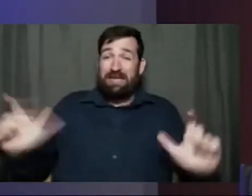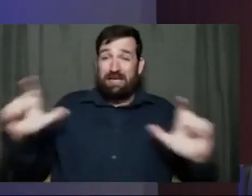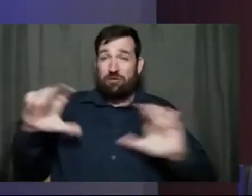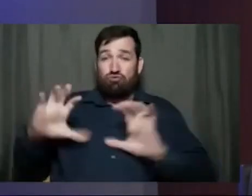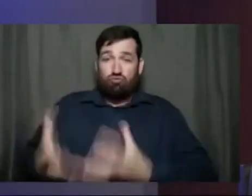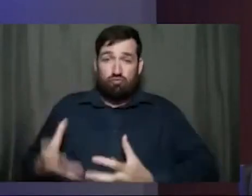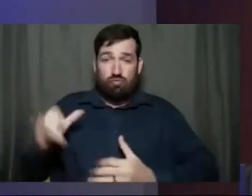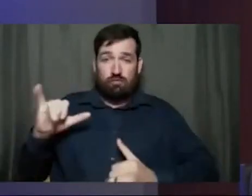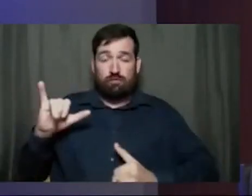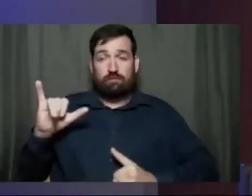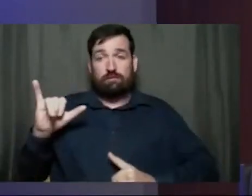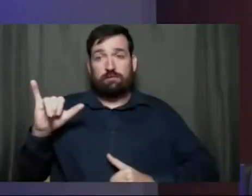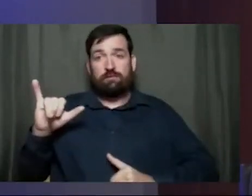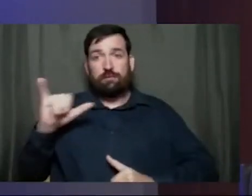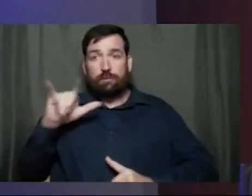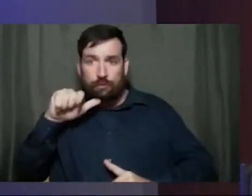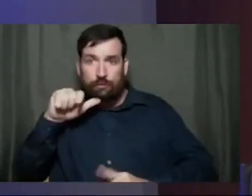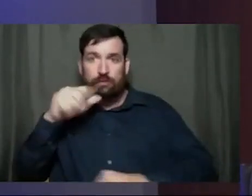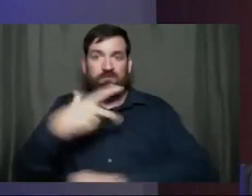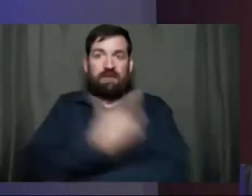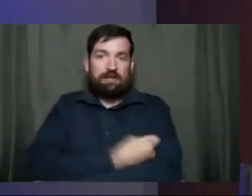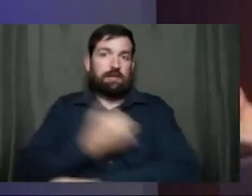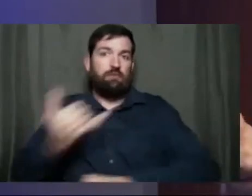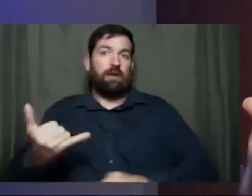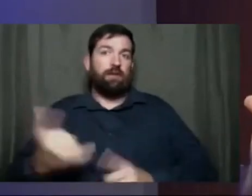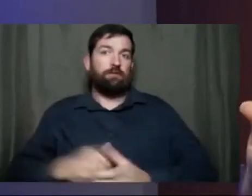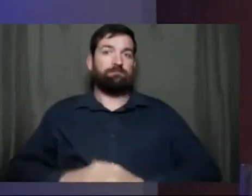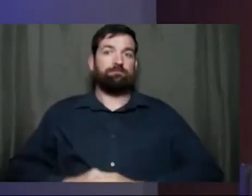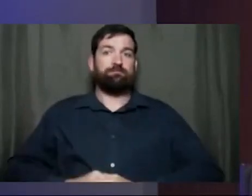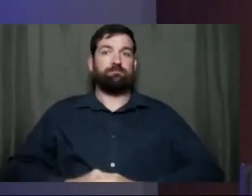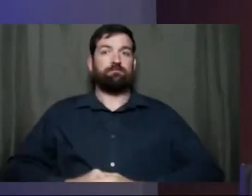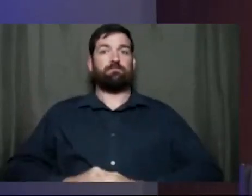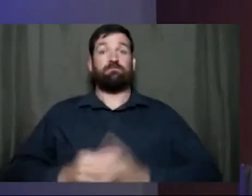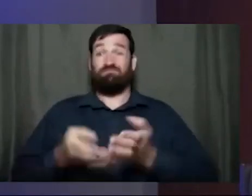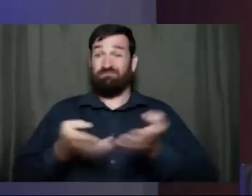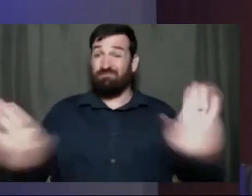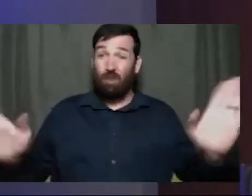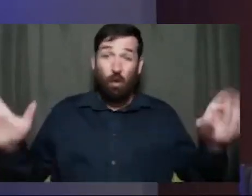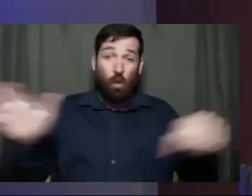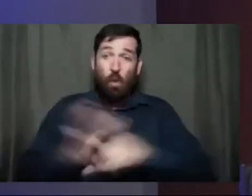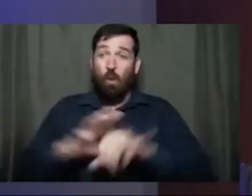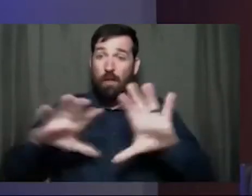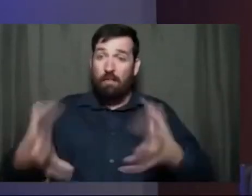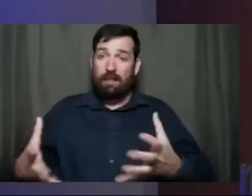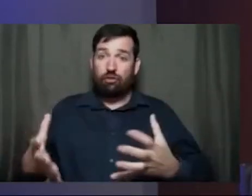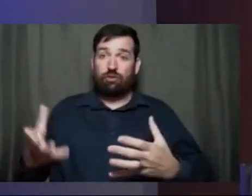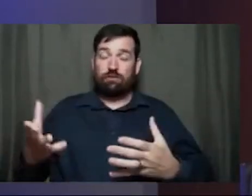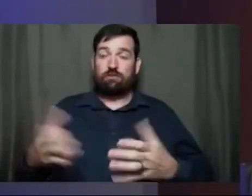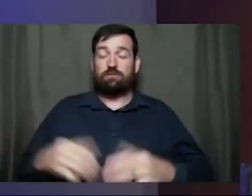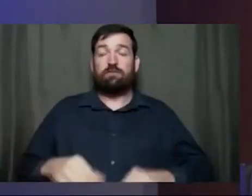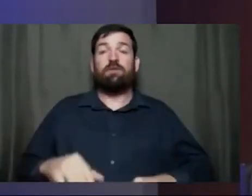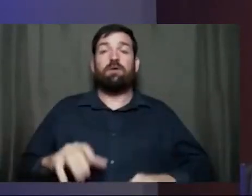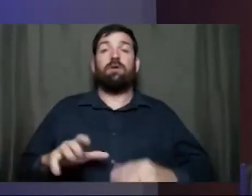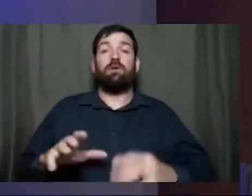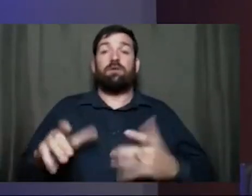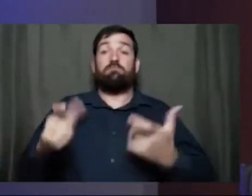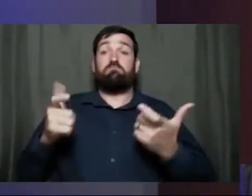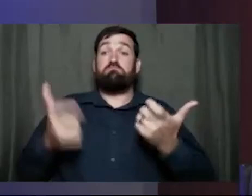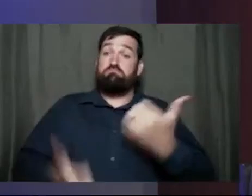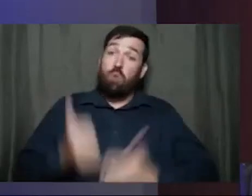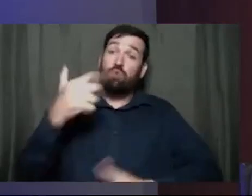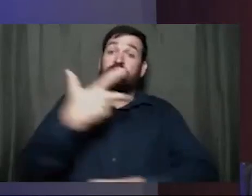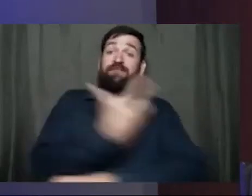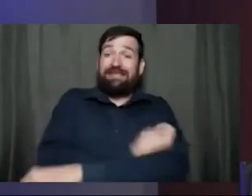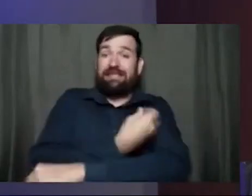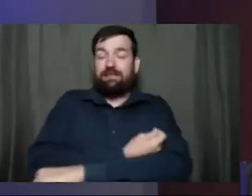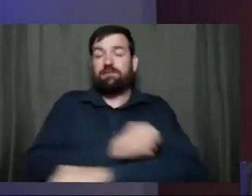to who's getting vaccinated across the entire population. If we look nationally, it is the 5 to 11s that are leading the